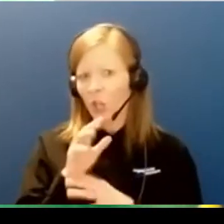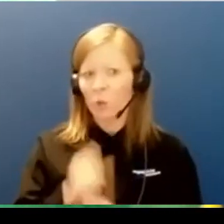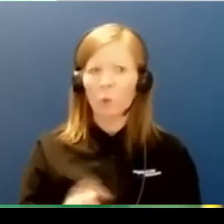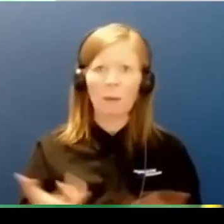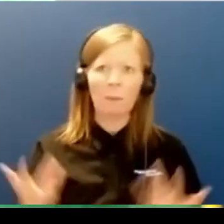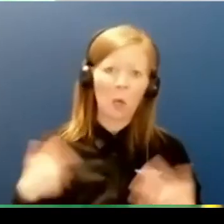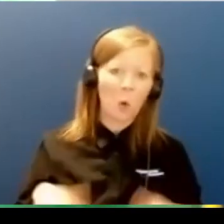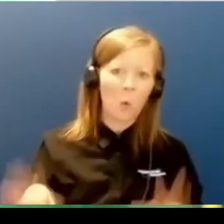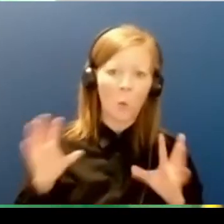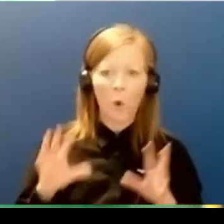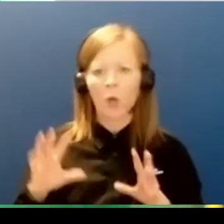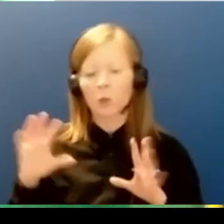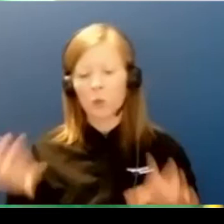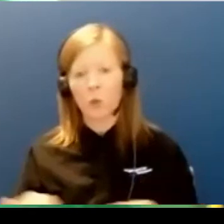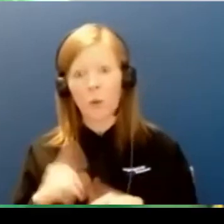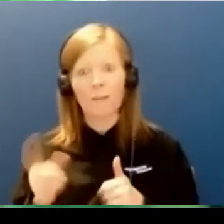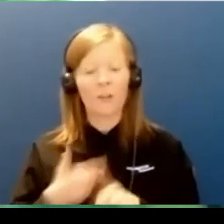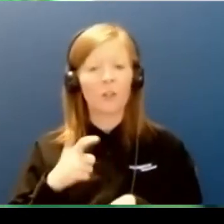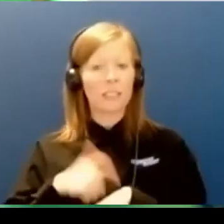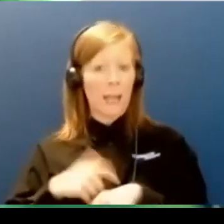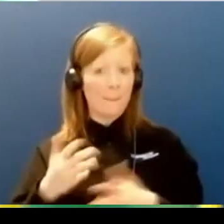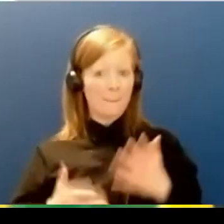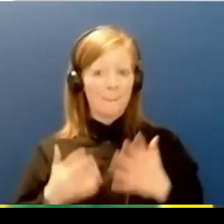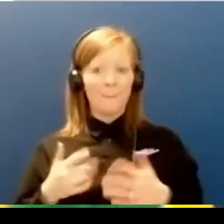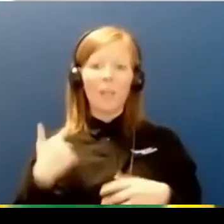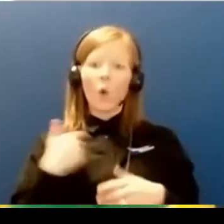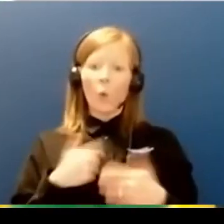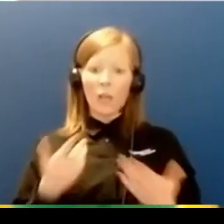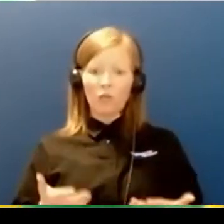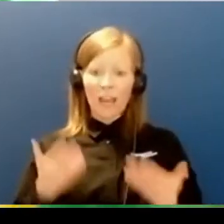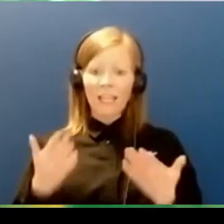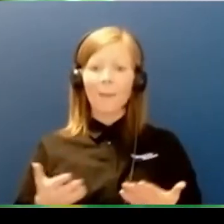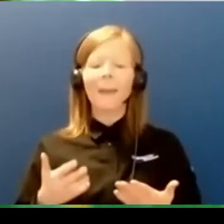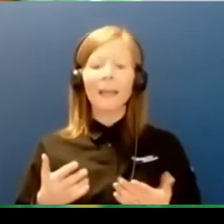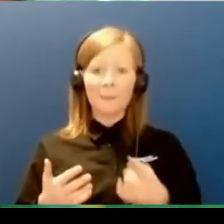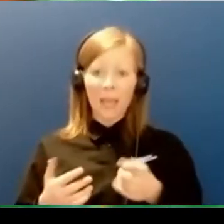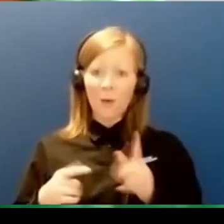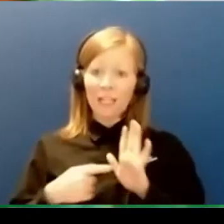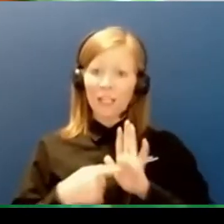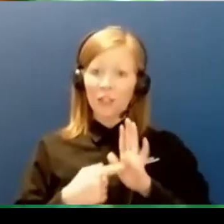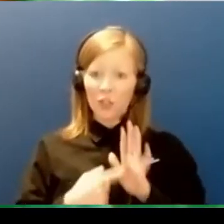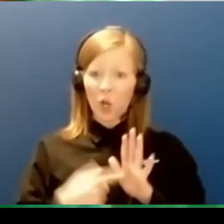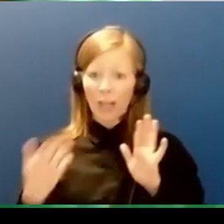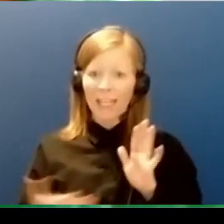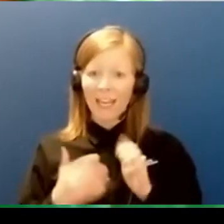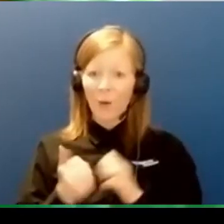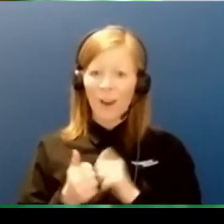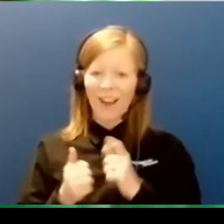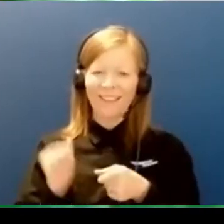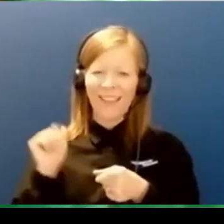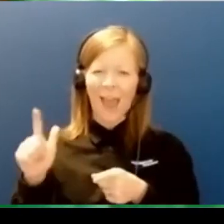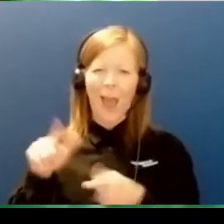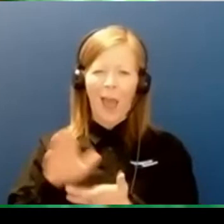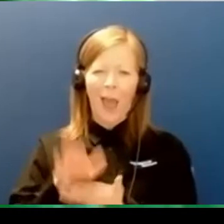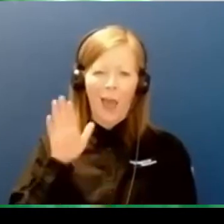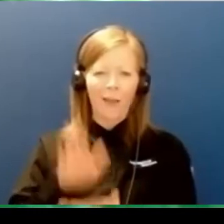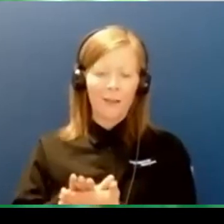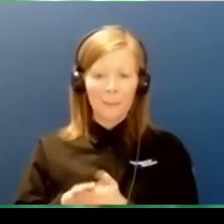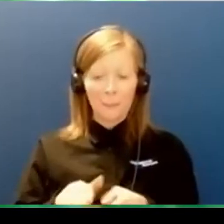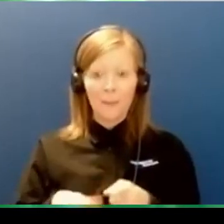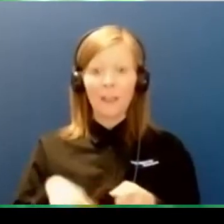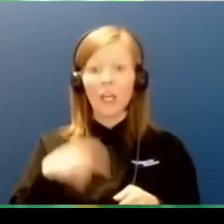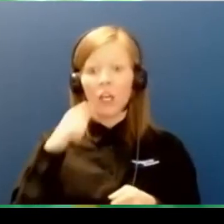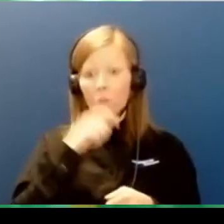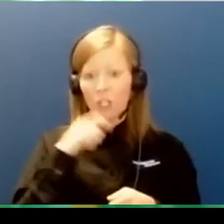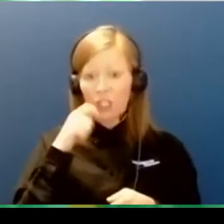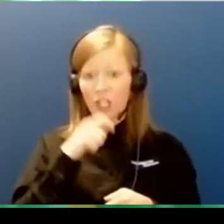do at the first time. So we recommend brushing. I was kind of demoing here with Al about brushing along the gum